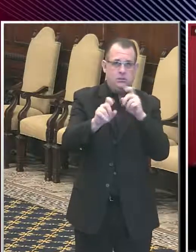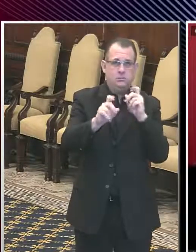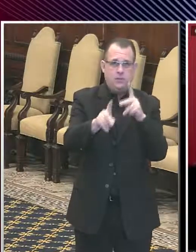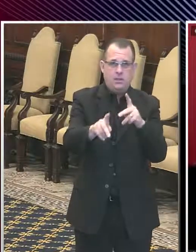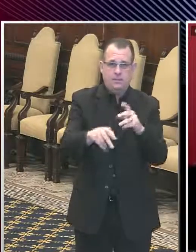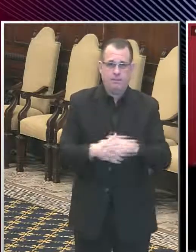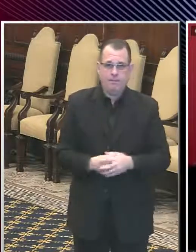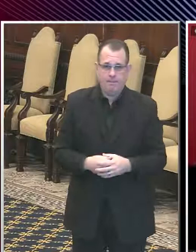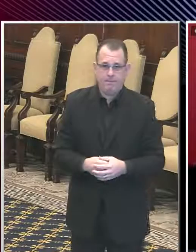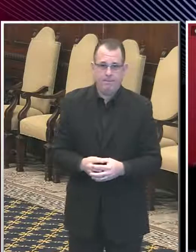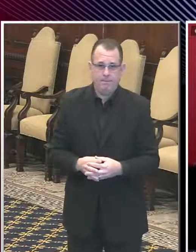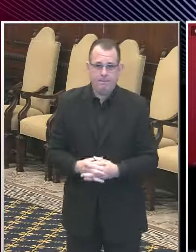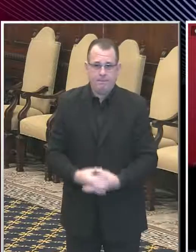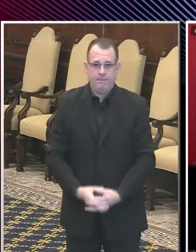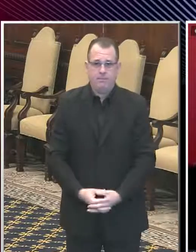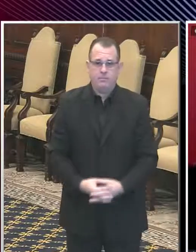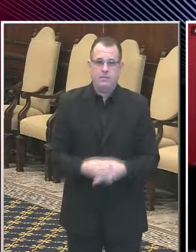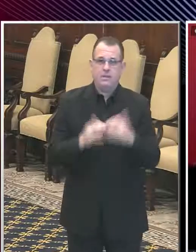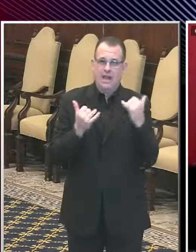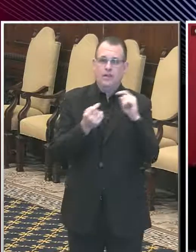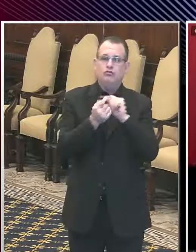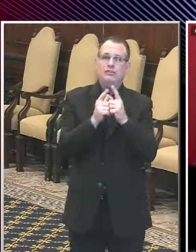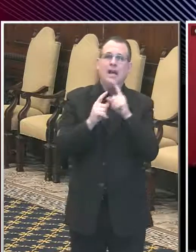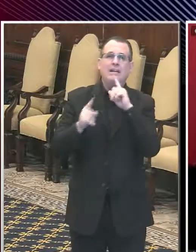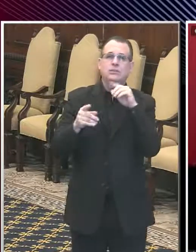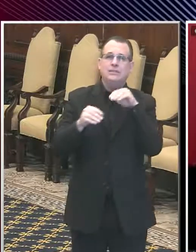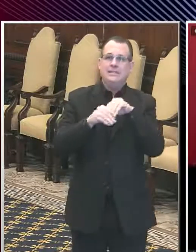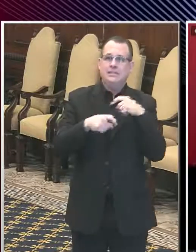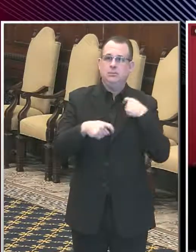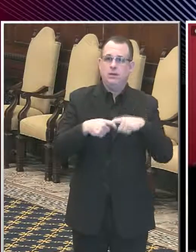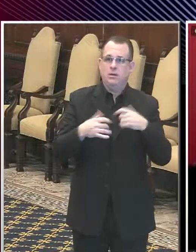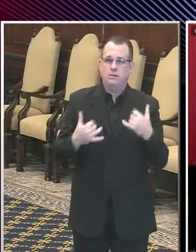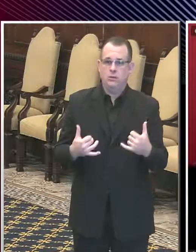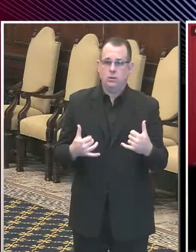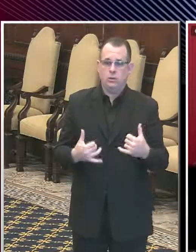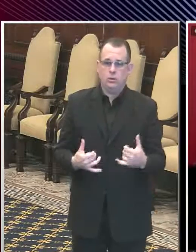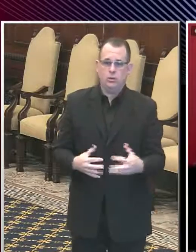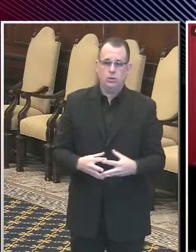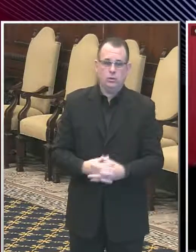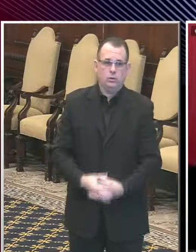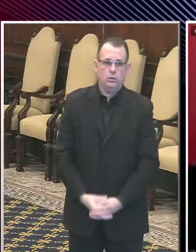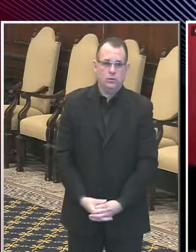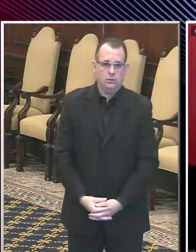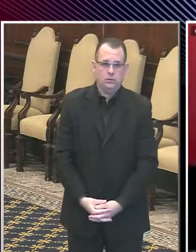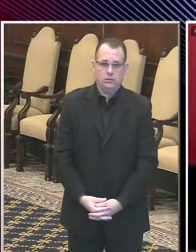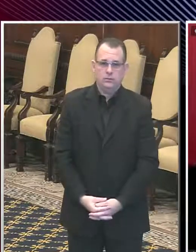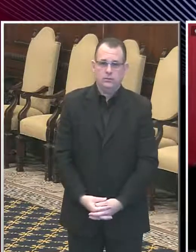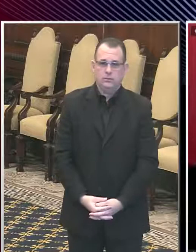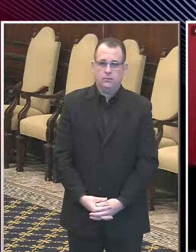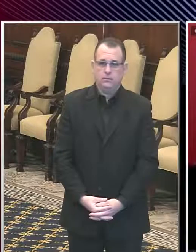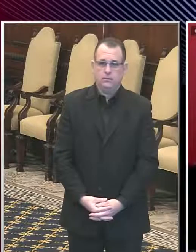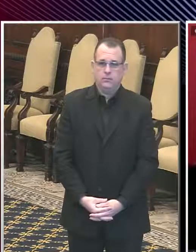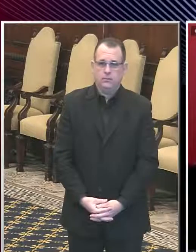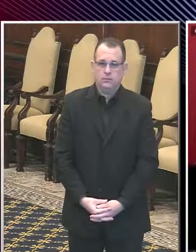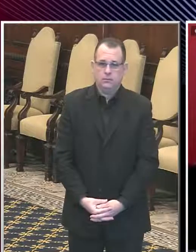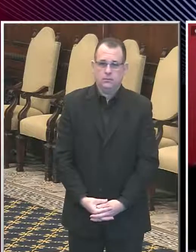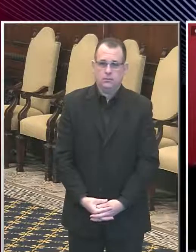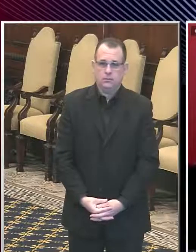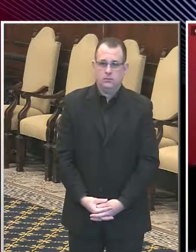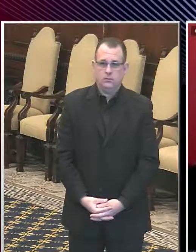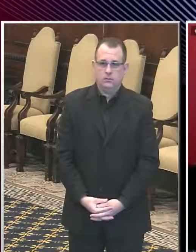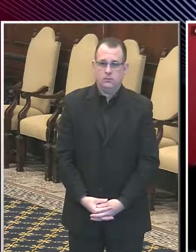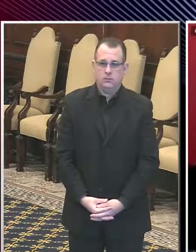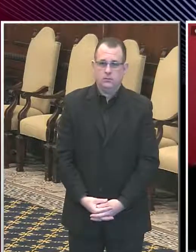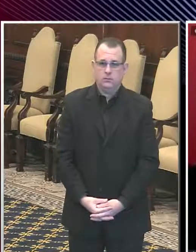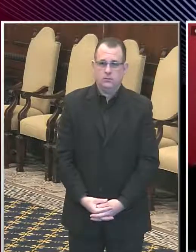va a hablar con respecto a la programación del recojo de la basura, pero yo lo he dicho anteriormente y quiero que la gente comprenda de que nos